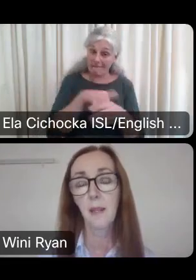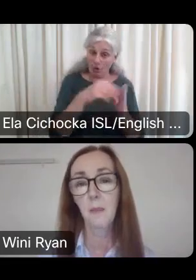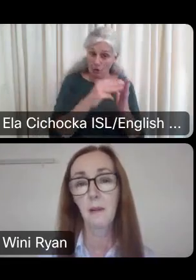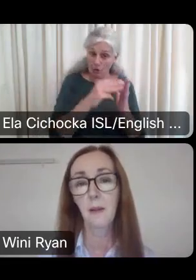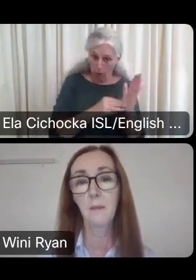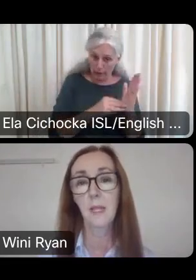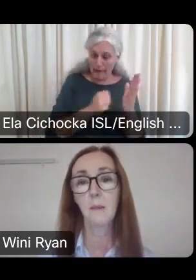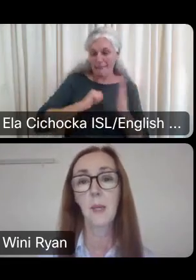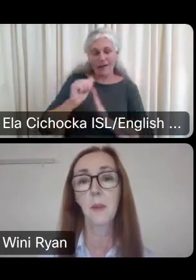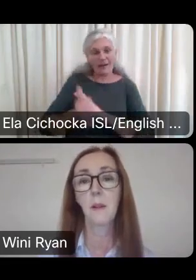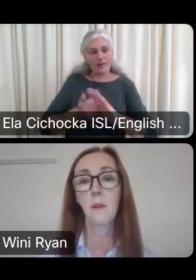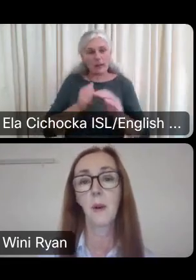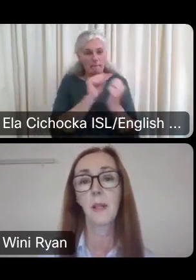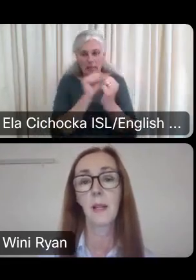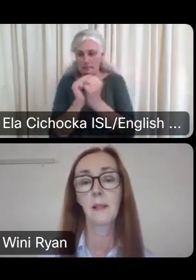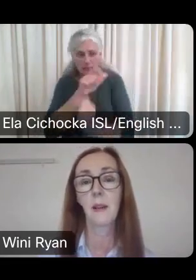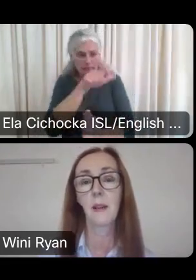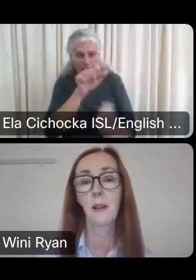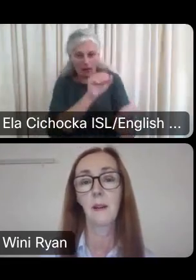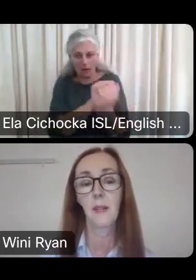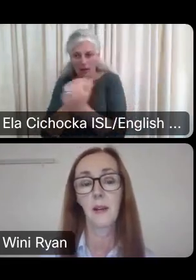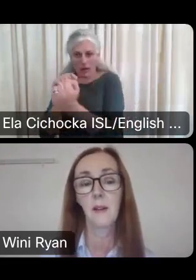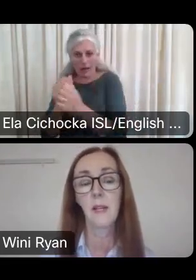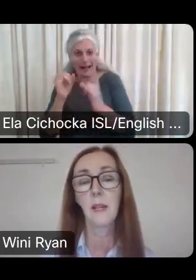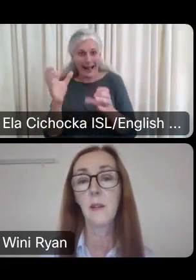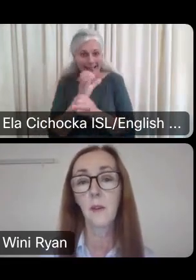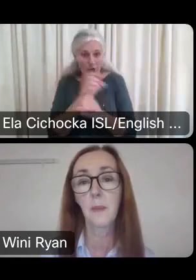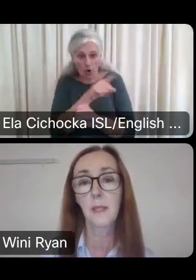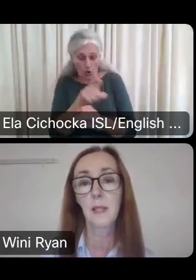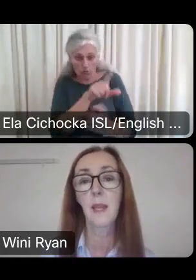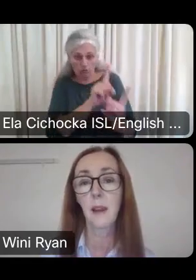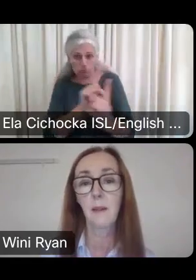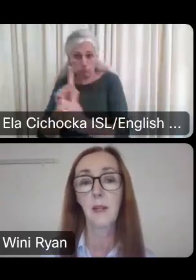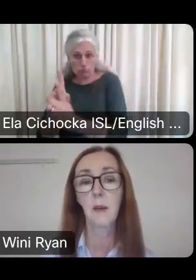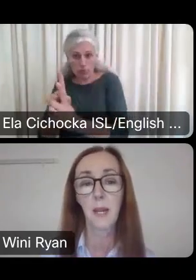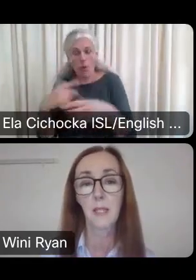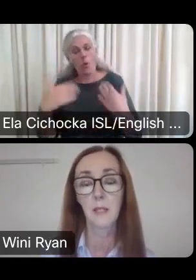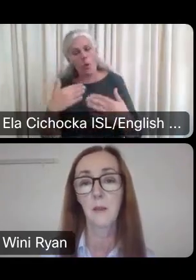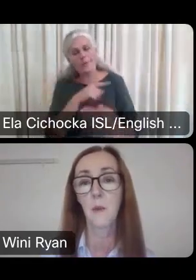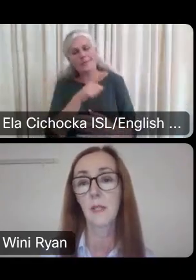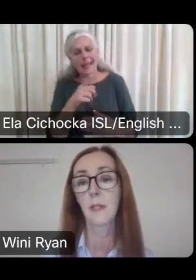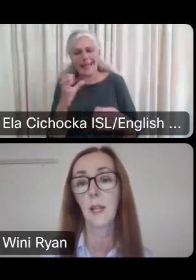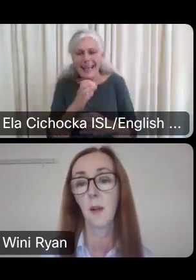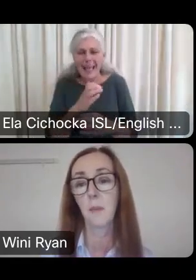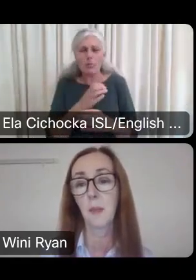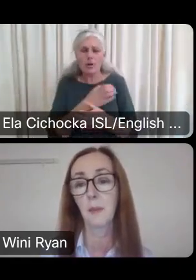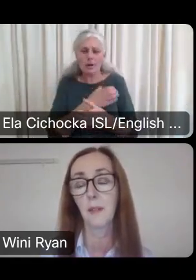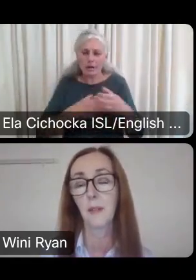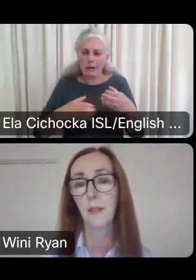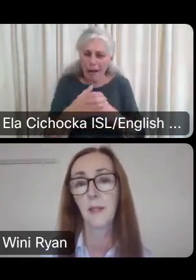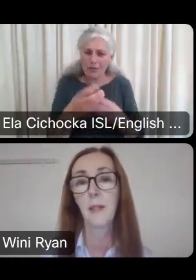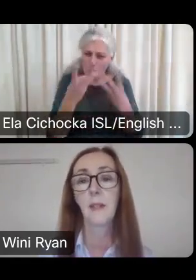my experience of meeting people who work in healthcare is that they are enormously caring, compassionate, and wanting to help people.